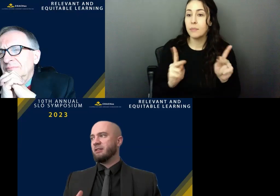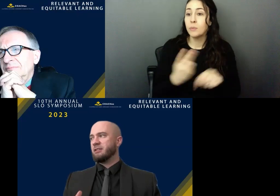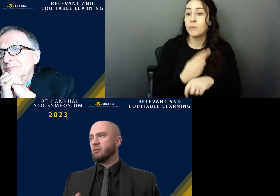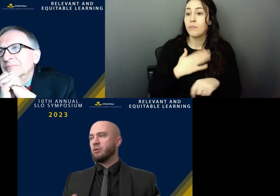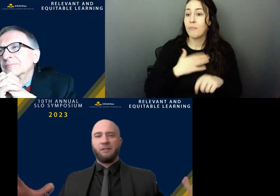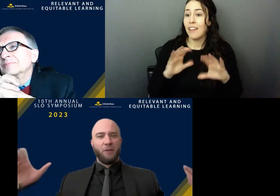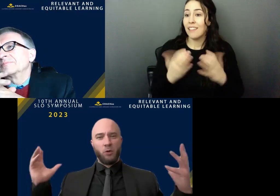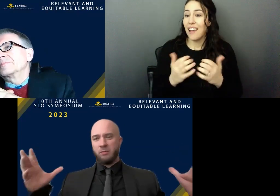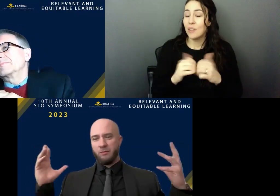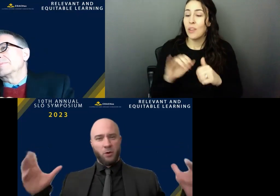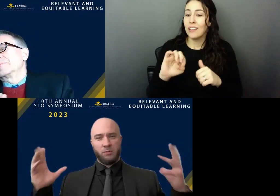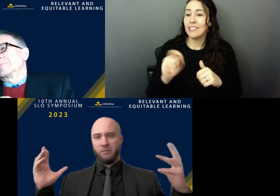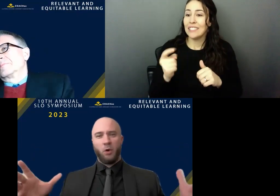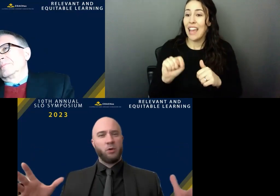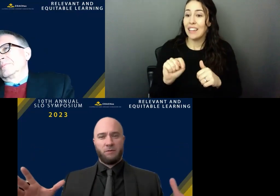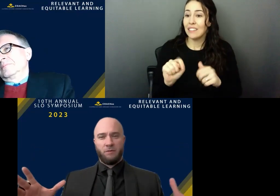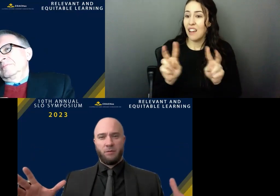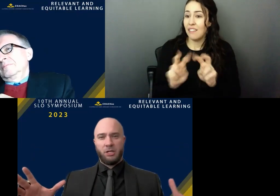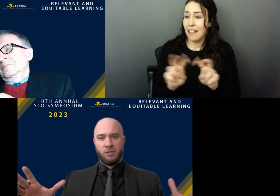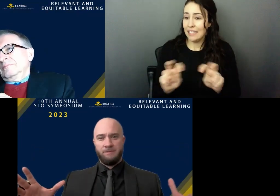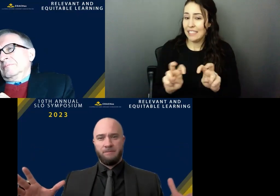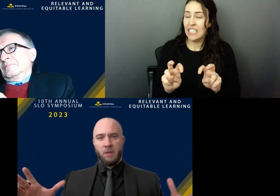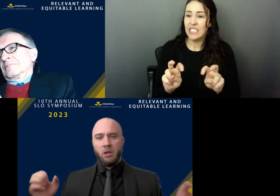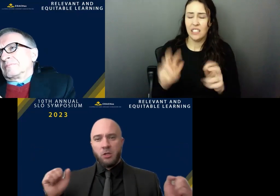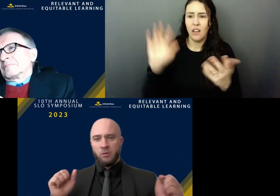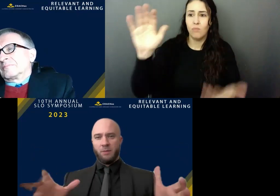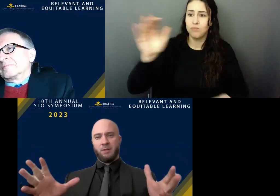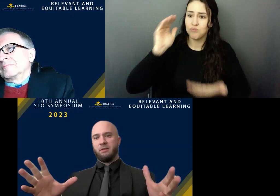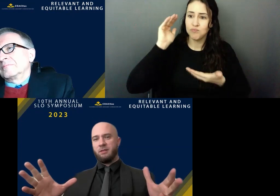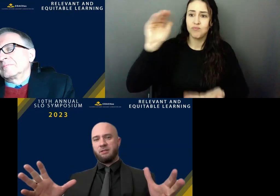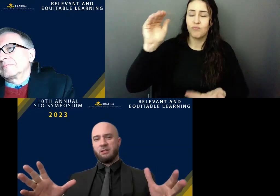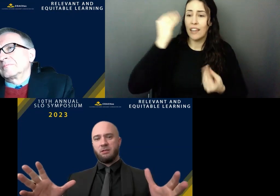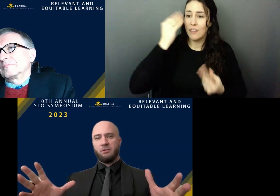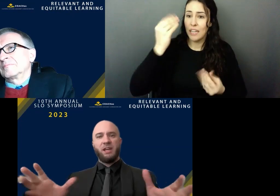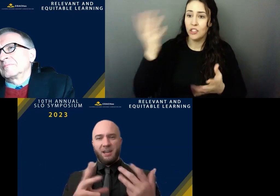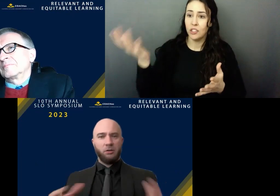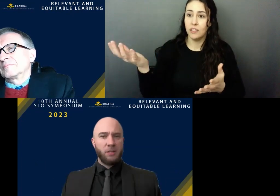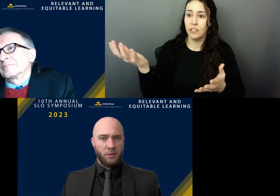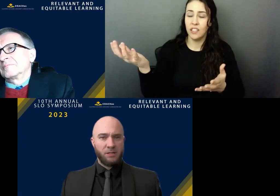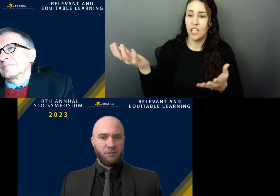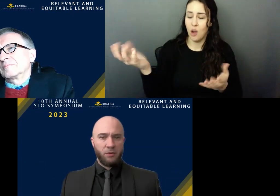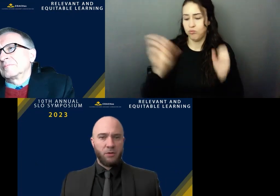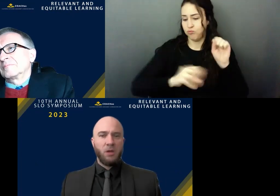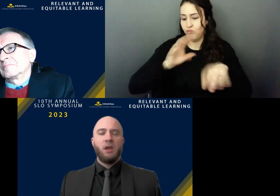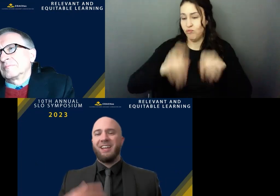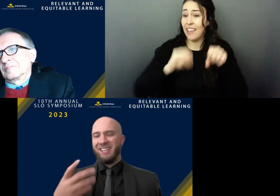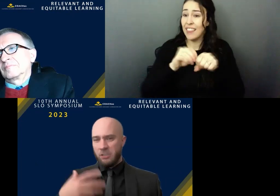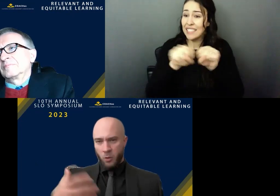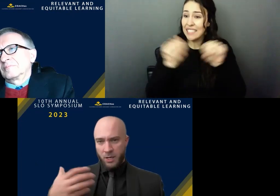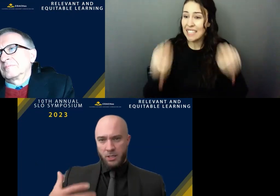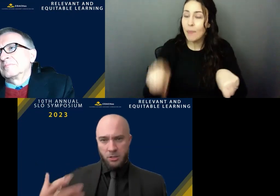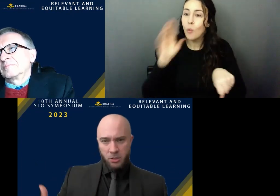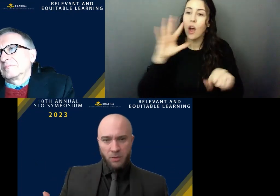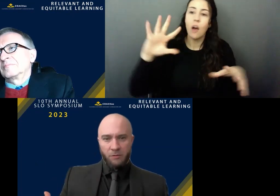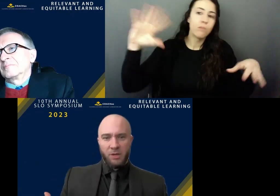text analysis, where you take volumes and volumes and volumes of information. You dump it into these systems and it'll summarize it for you. An